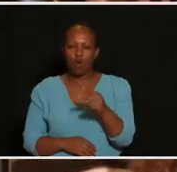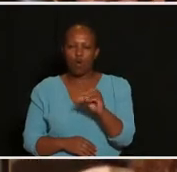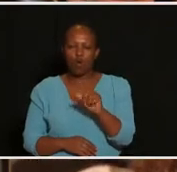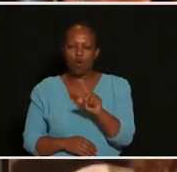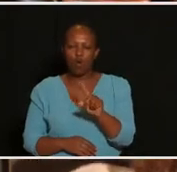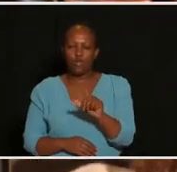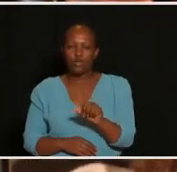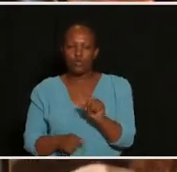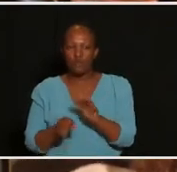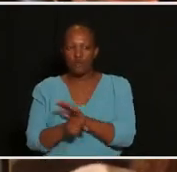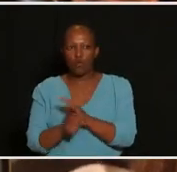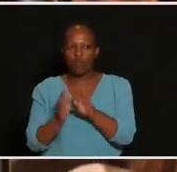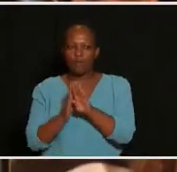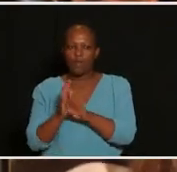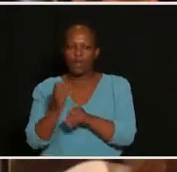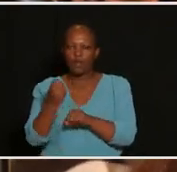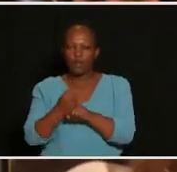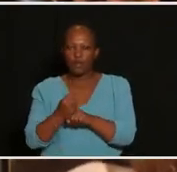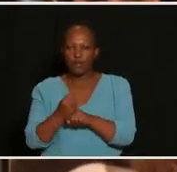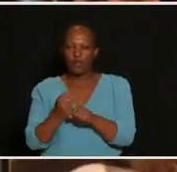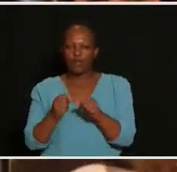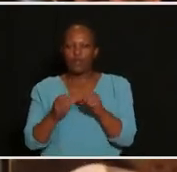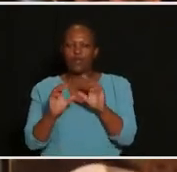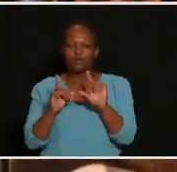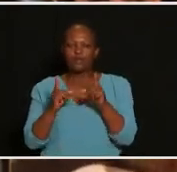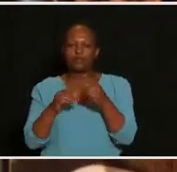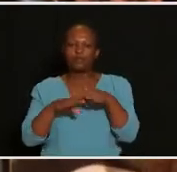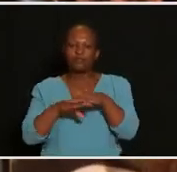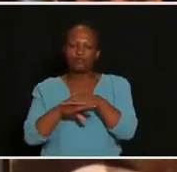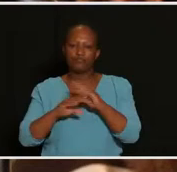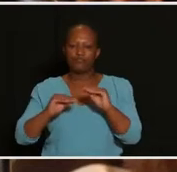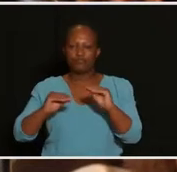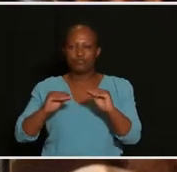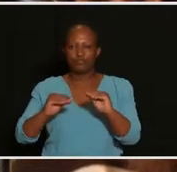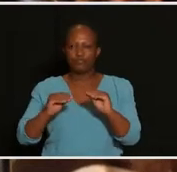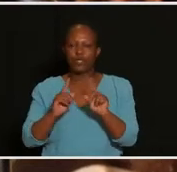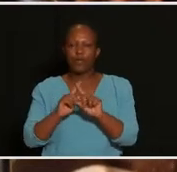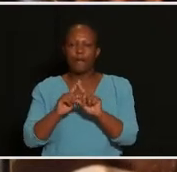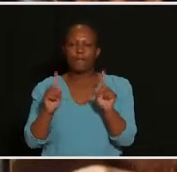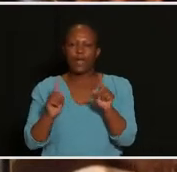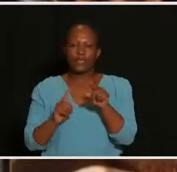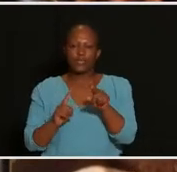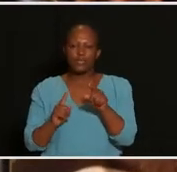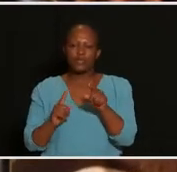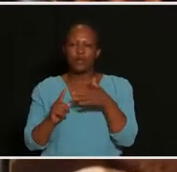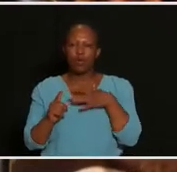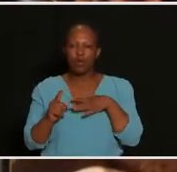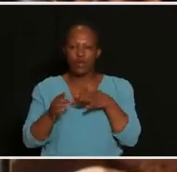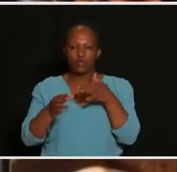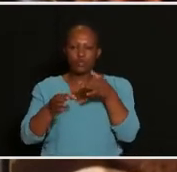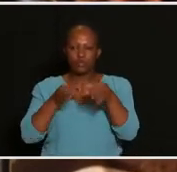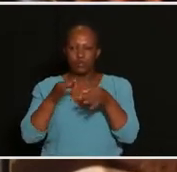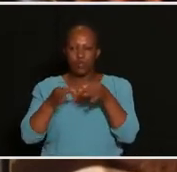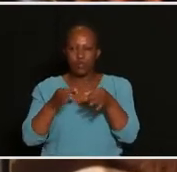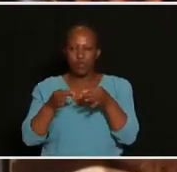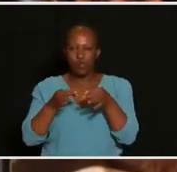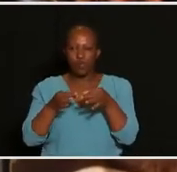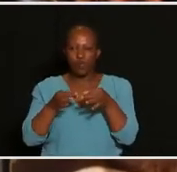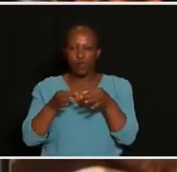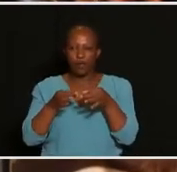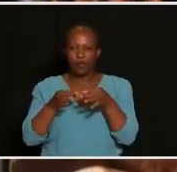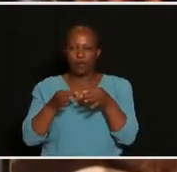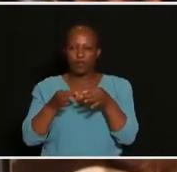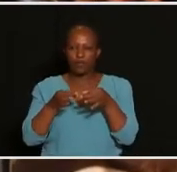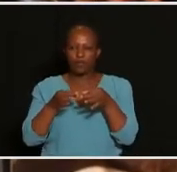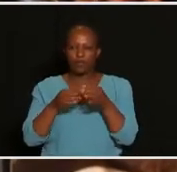that has been introduced by the basic of Education but firstly I want to elaborate more on the fact